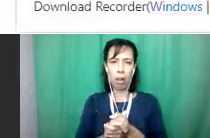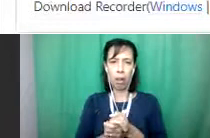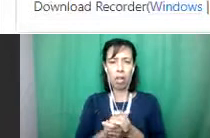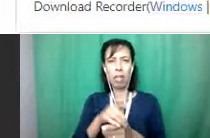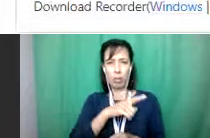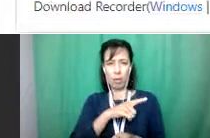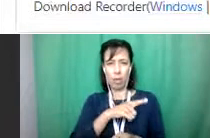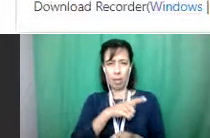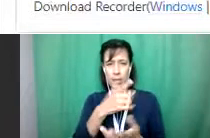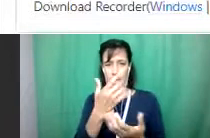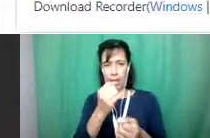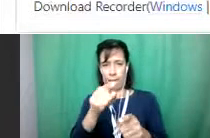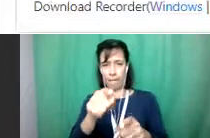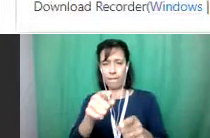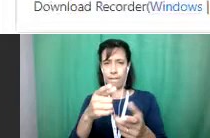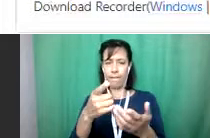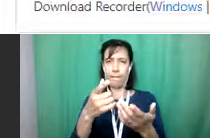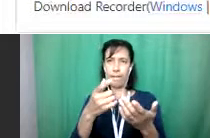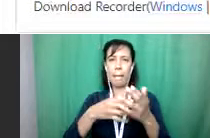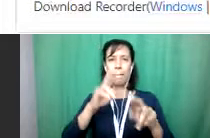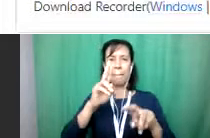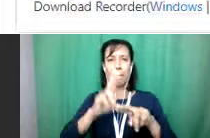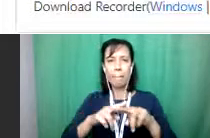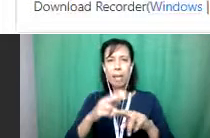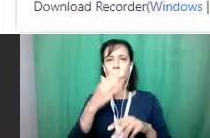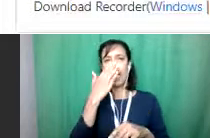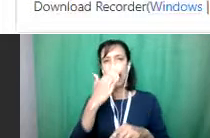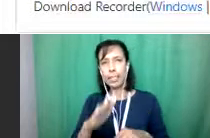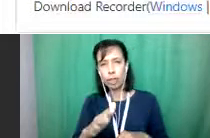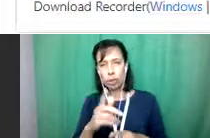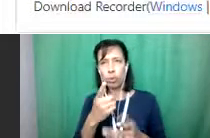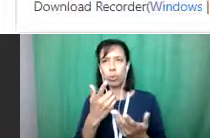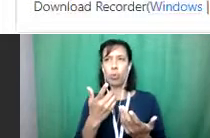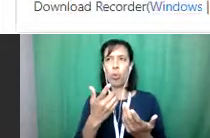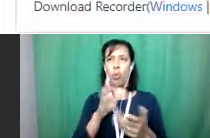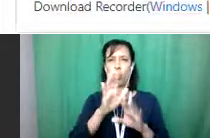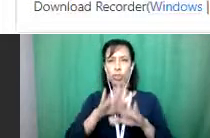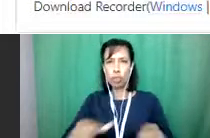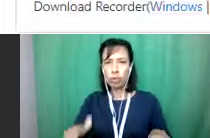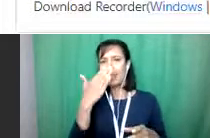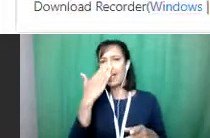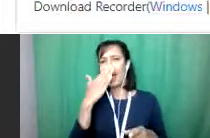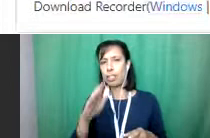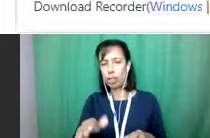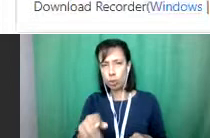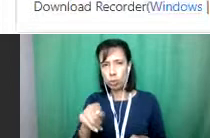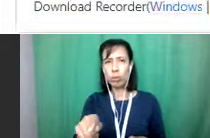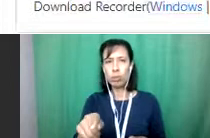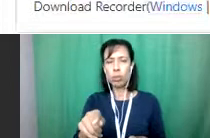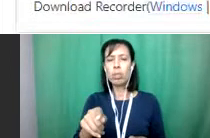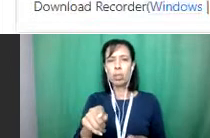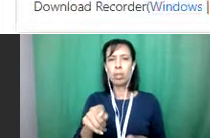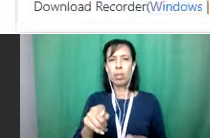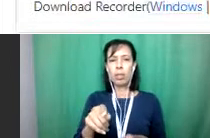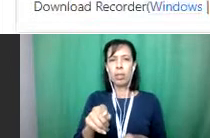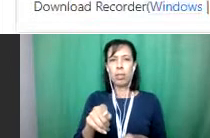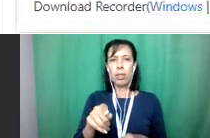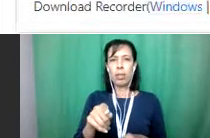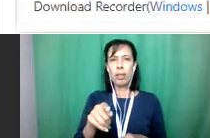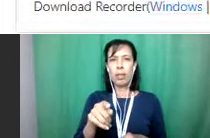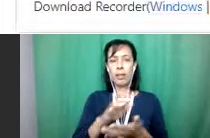and children's attitudes. So if you're talking to parents and children about how they feel about something, the title of your dissertation